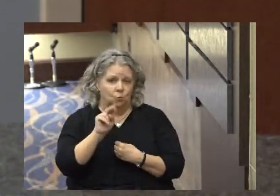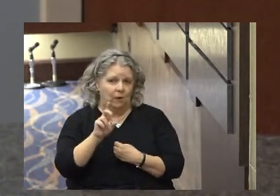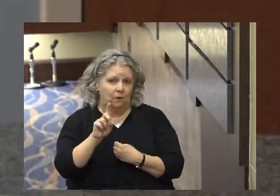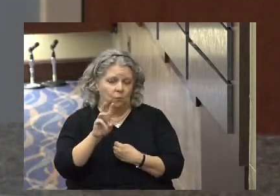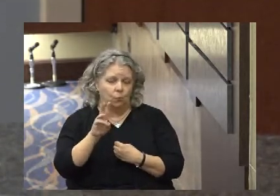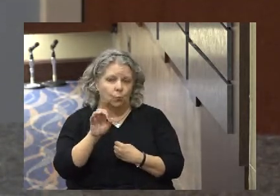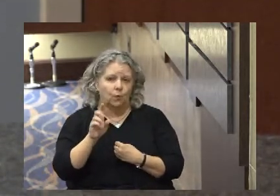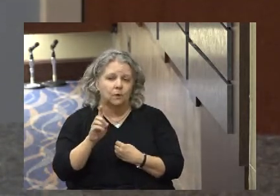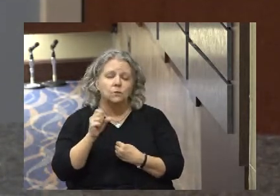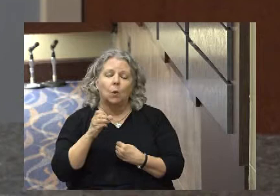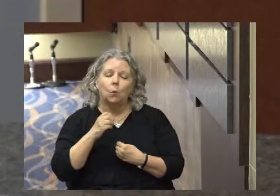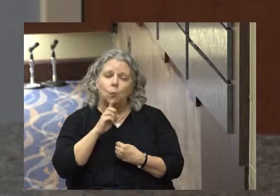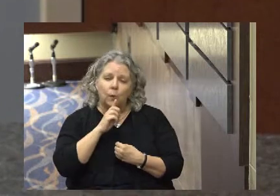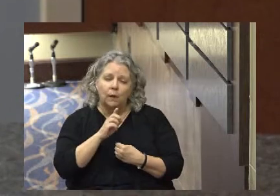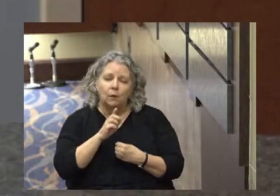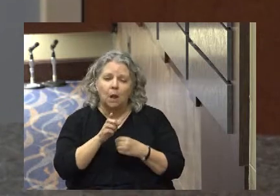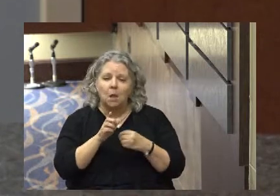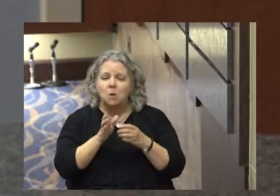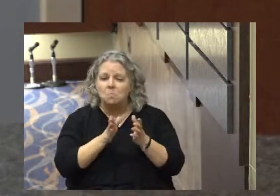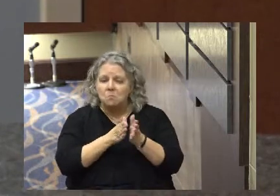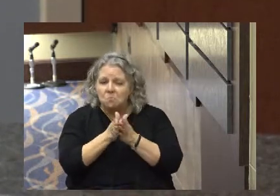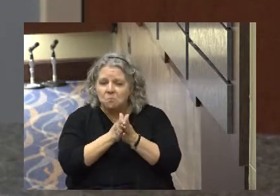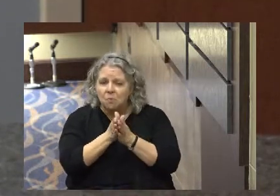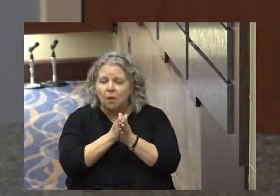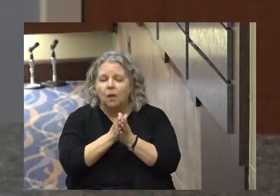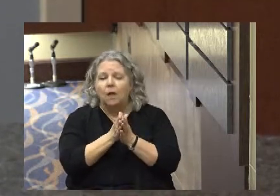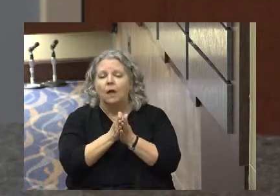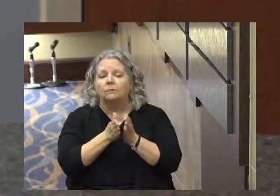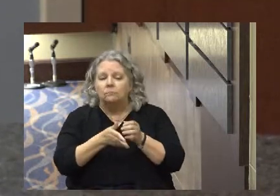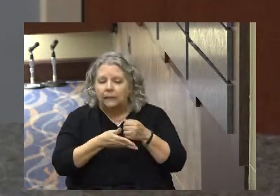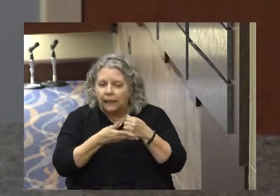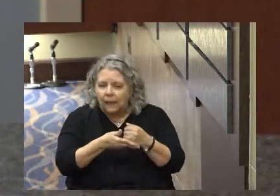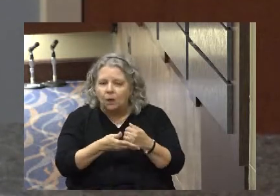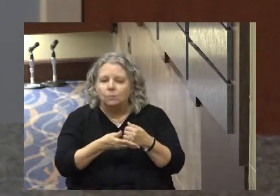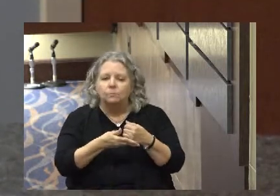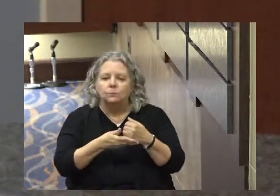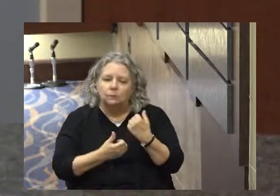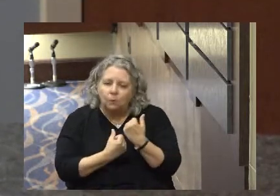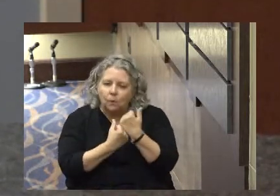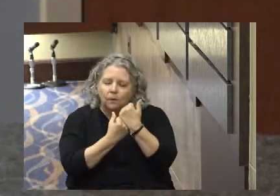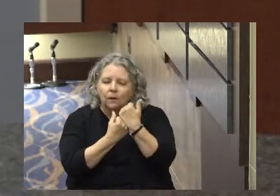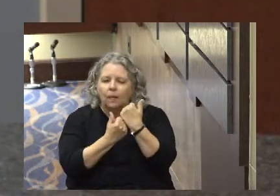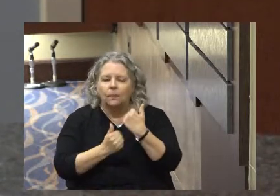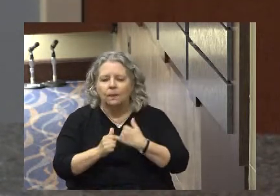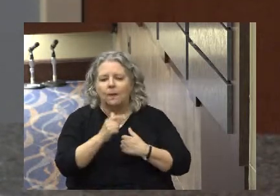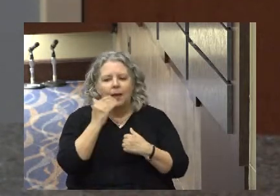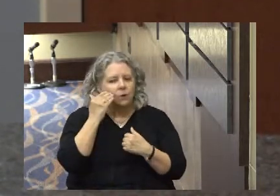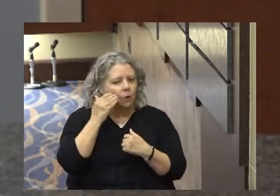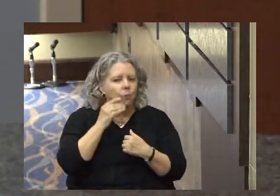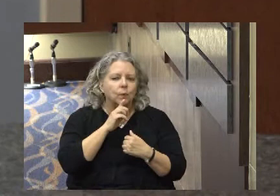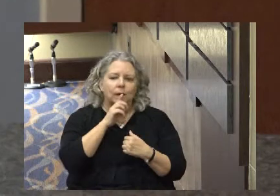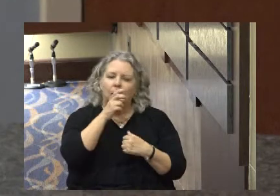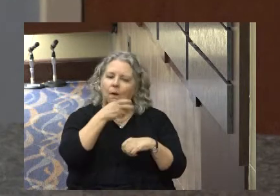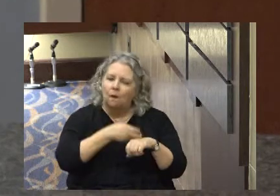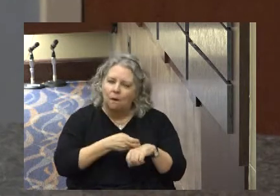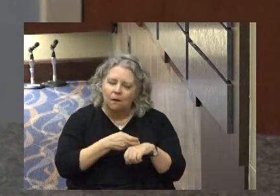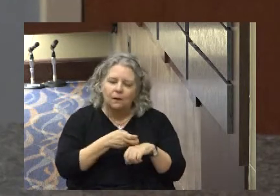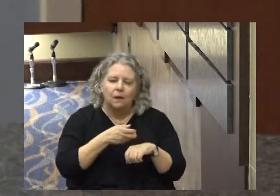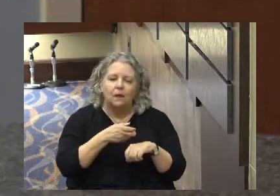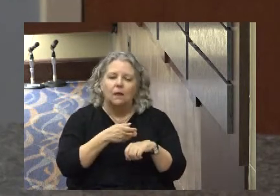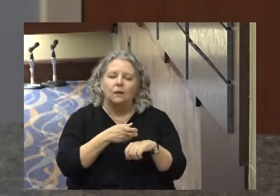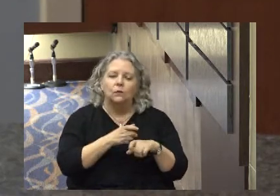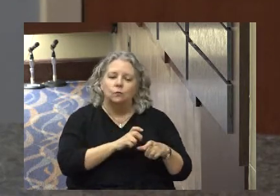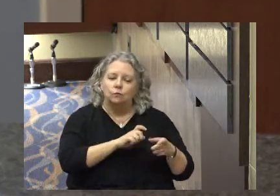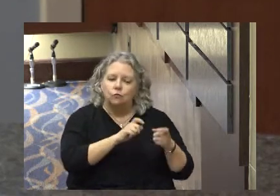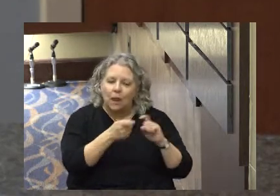around them during this transition, because I know a transition is hard. I mean, you got to pack up your life. You've been there forever. You've got to pack it up. You've got to move